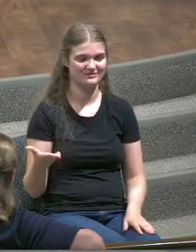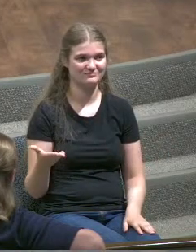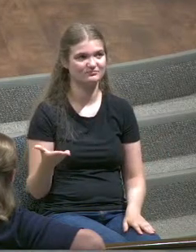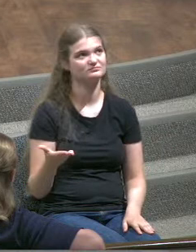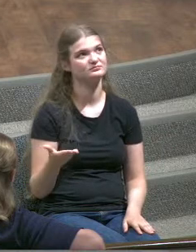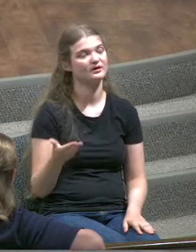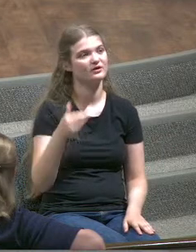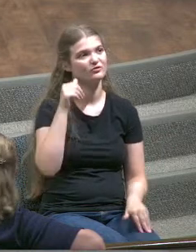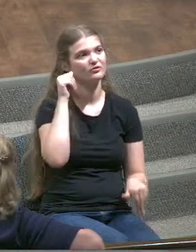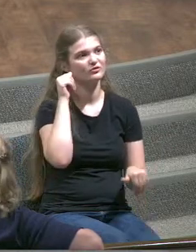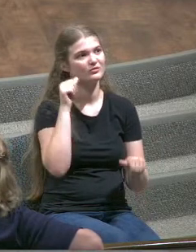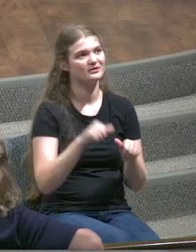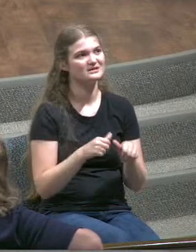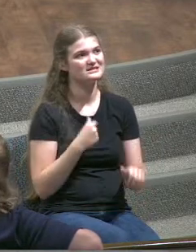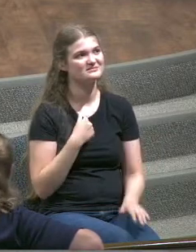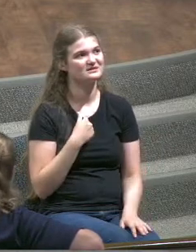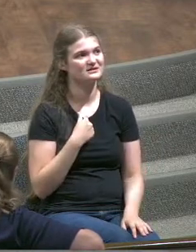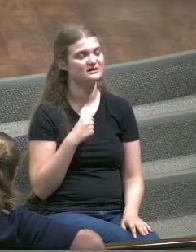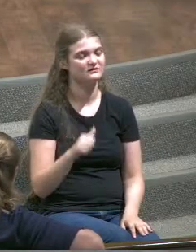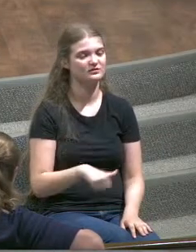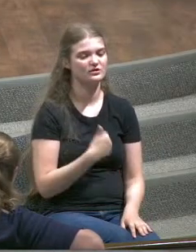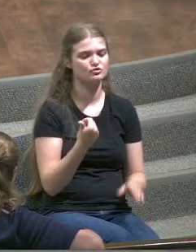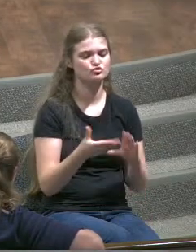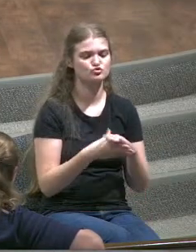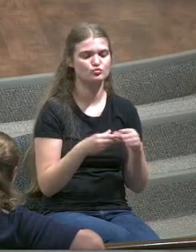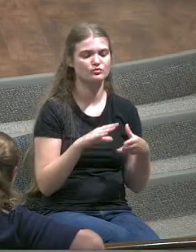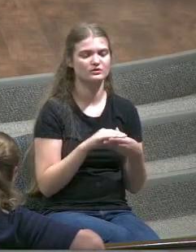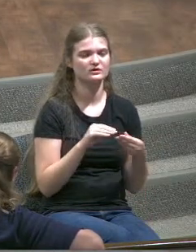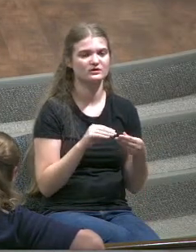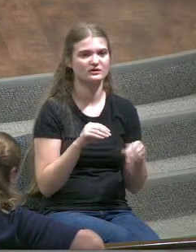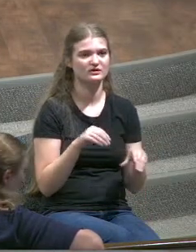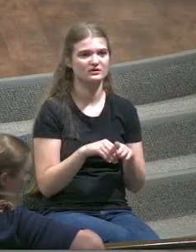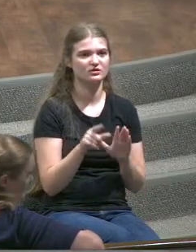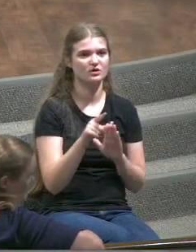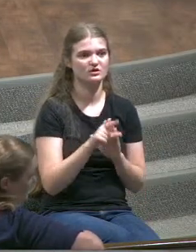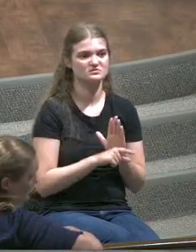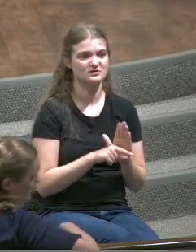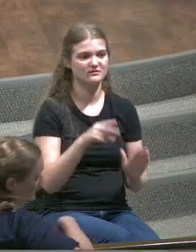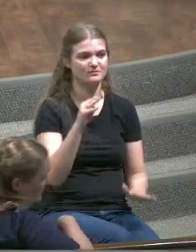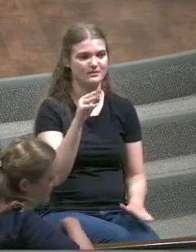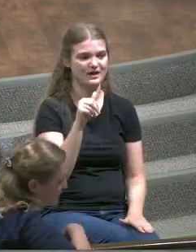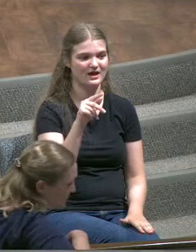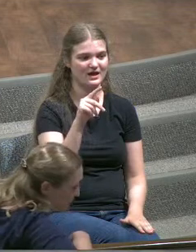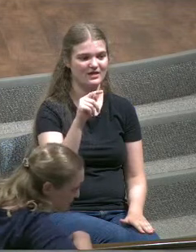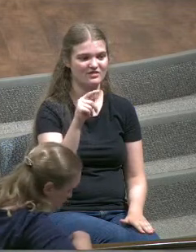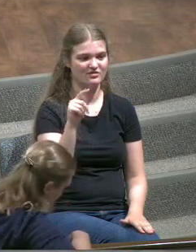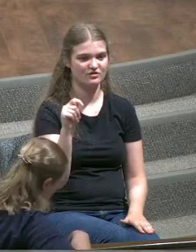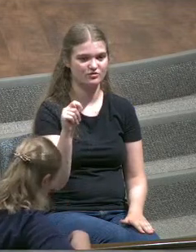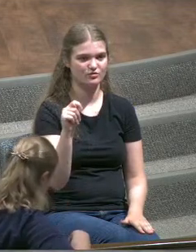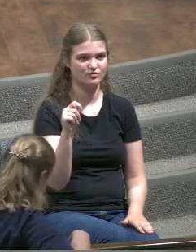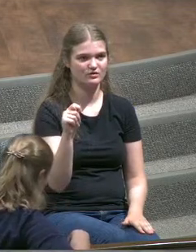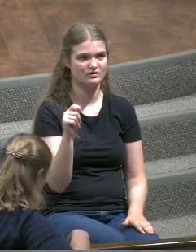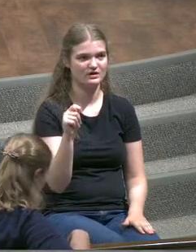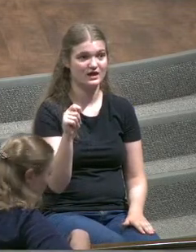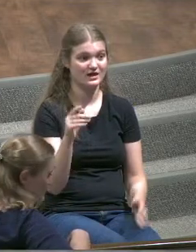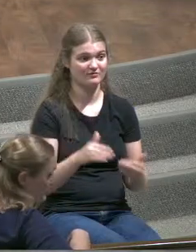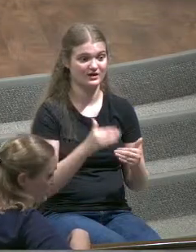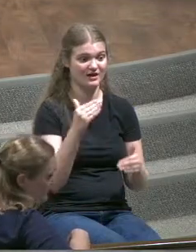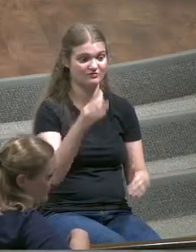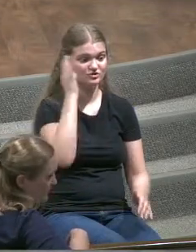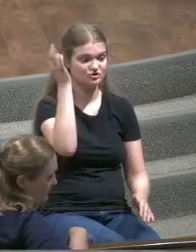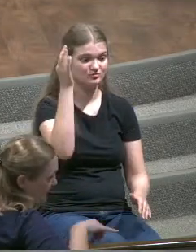me of another story in the Gospel of Matthew. This is right after the Sermon on the